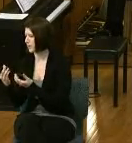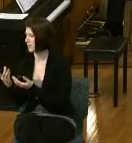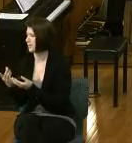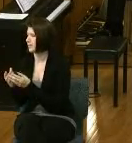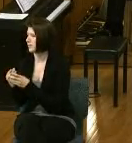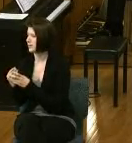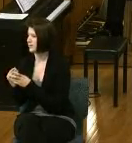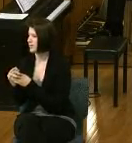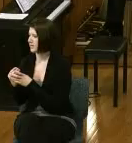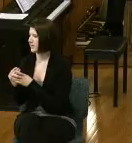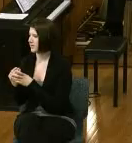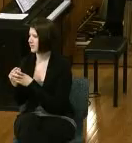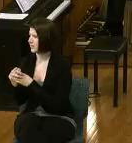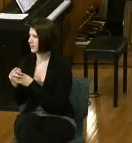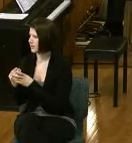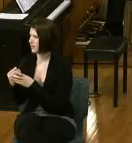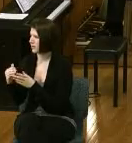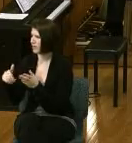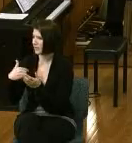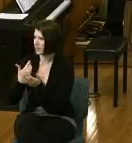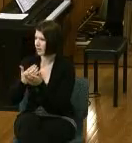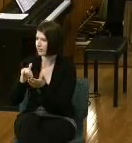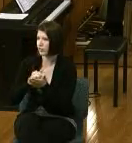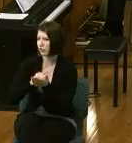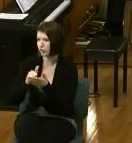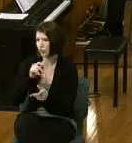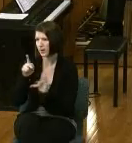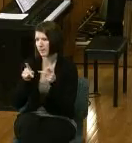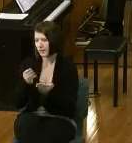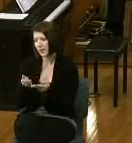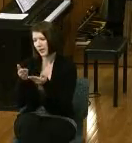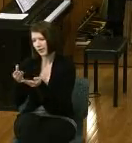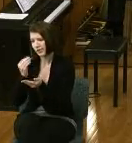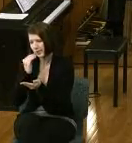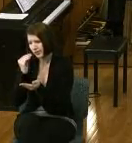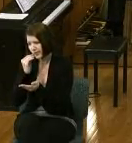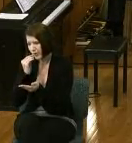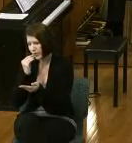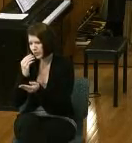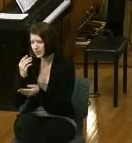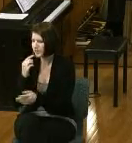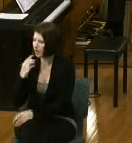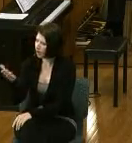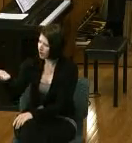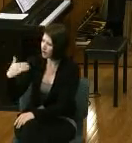meeting them when they got to New York, offering them food or water or a place to stay.